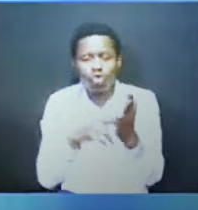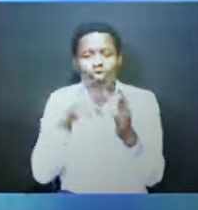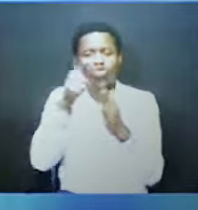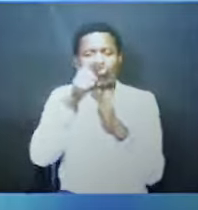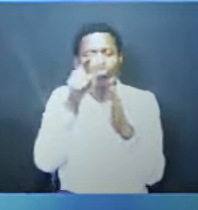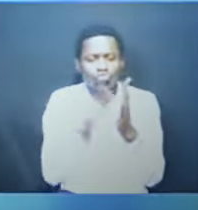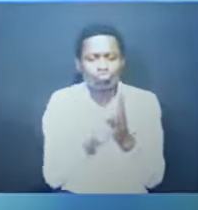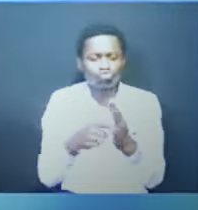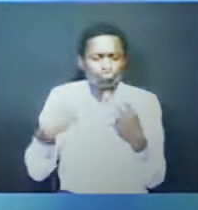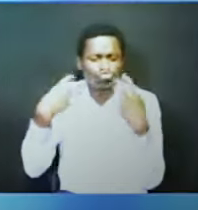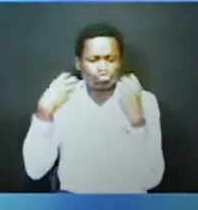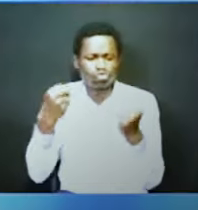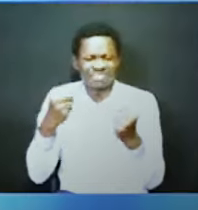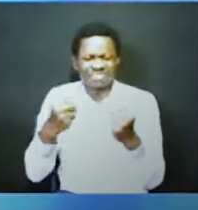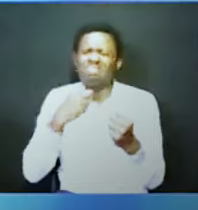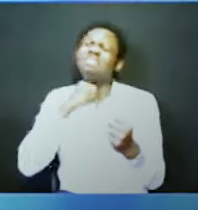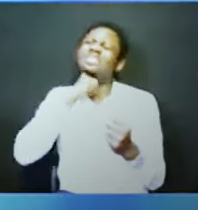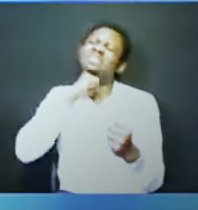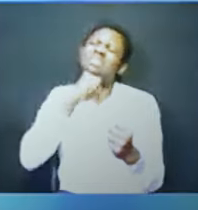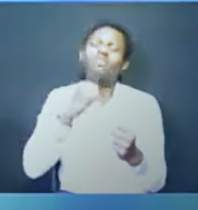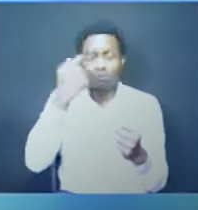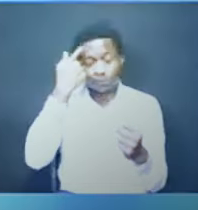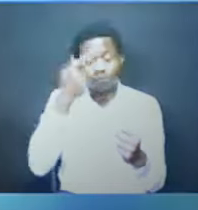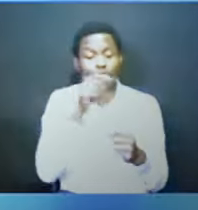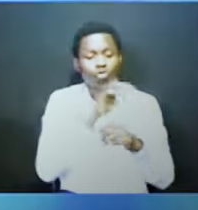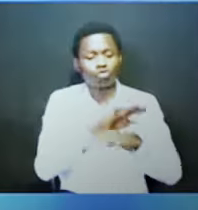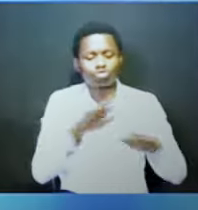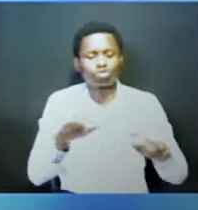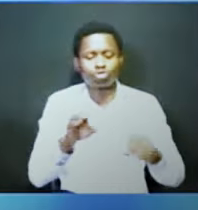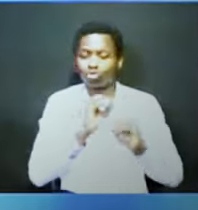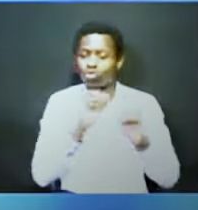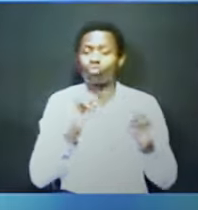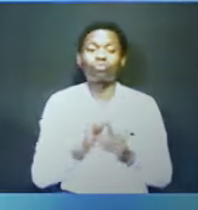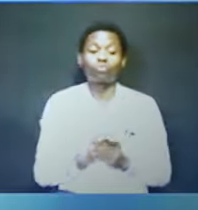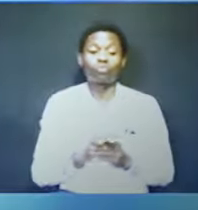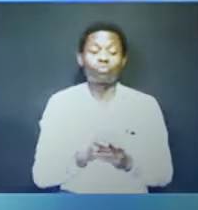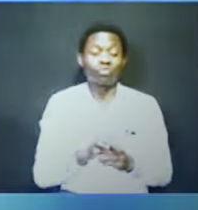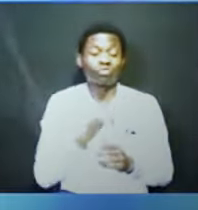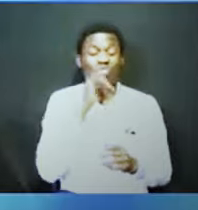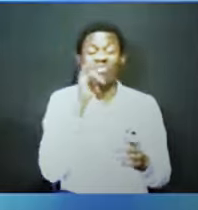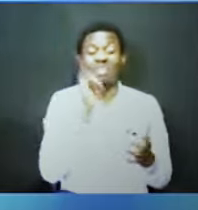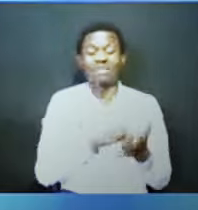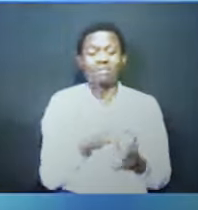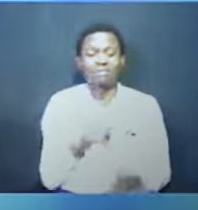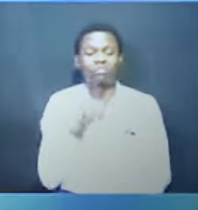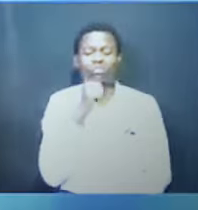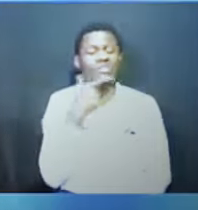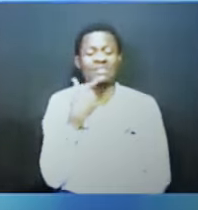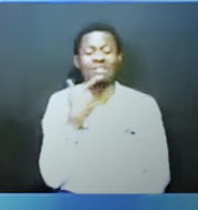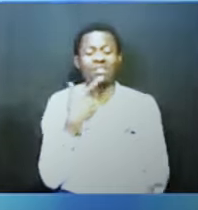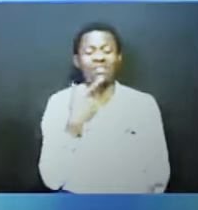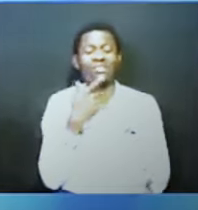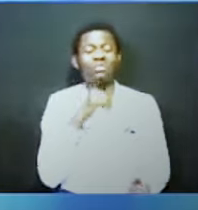for our descendants. I'm not suggesting that. Go and say that, don't build houses,